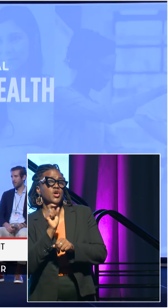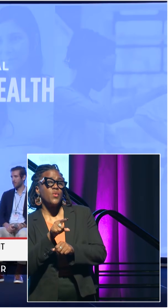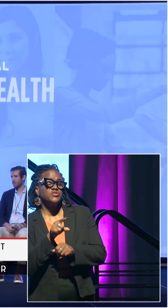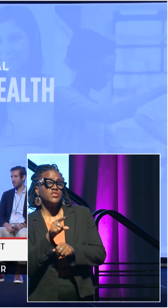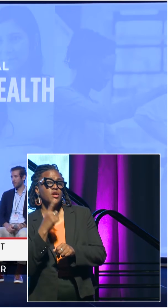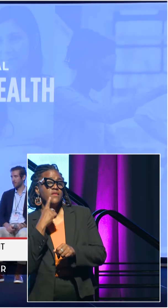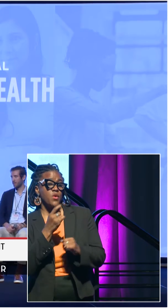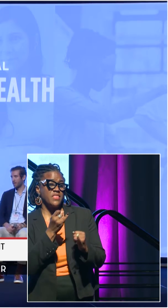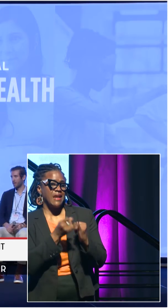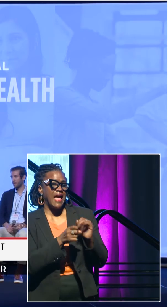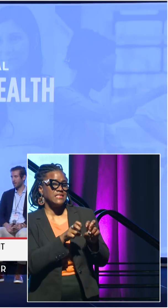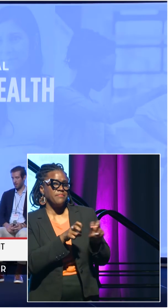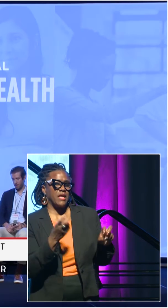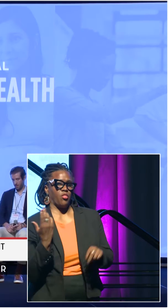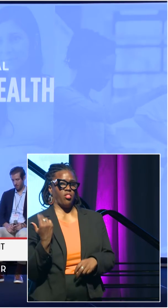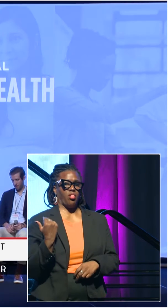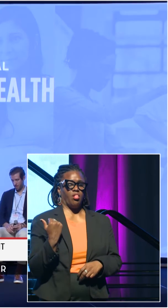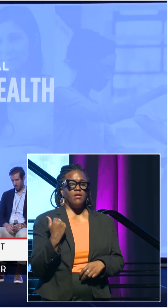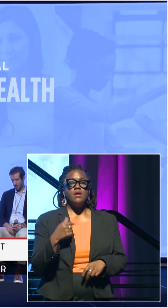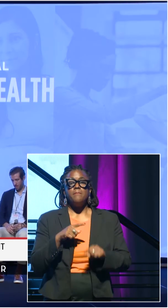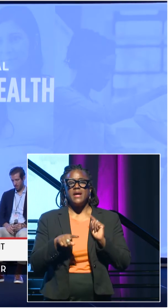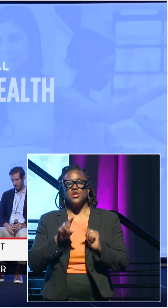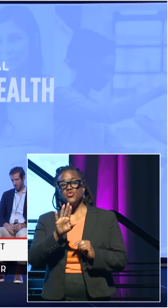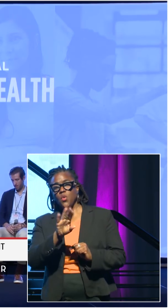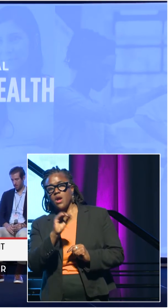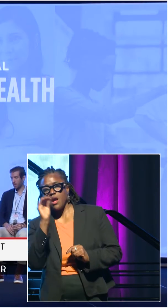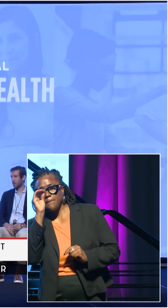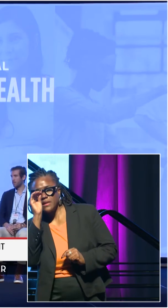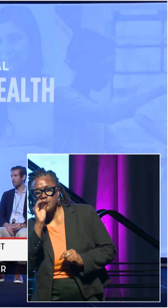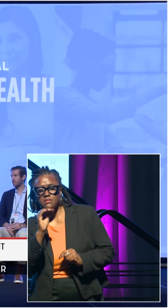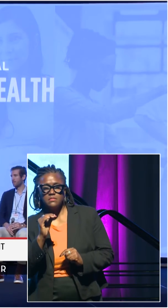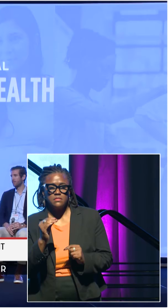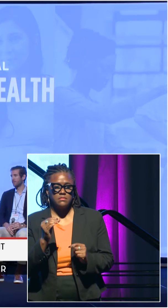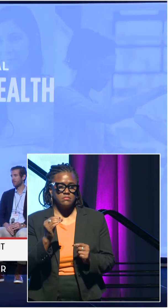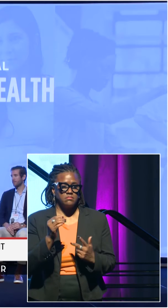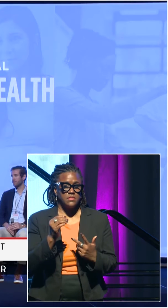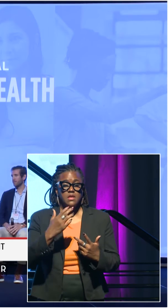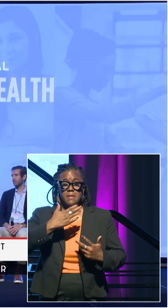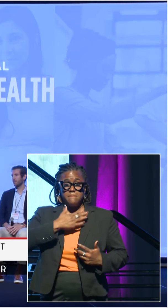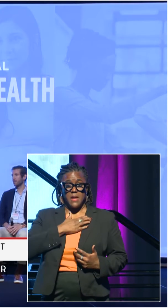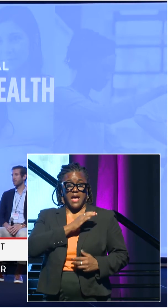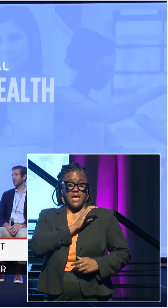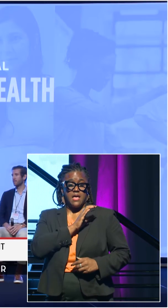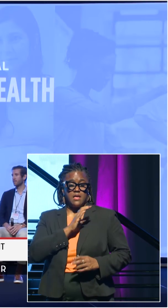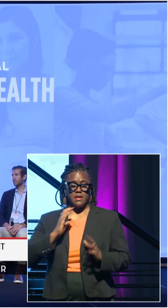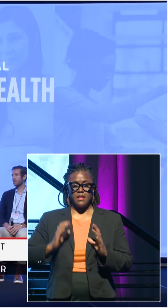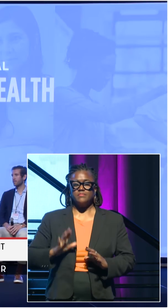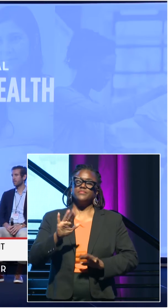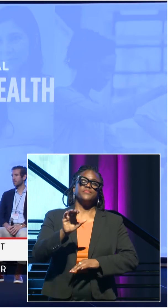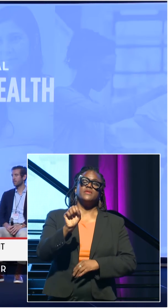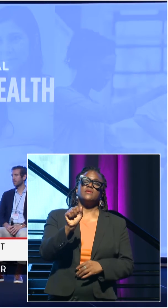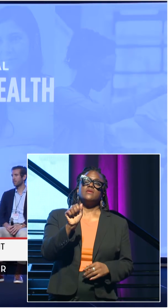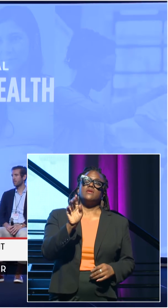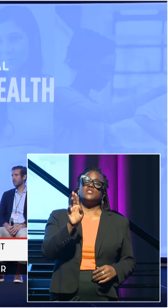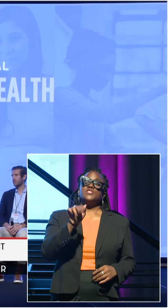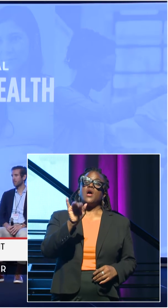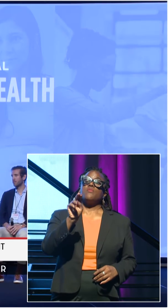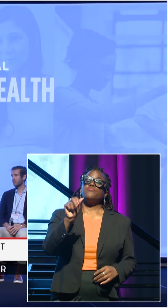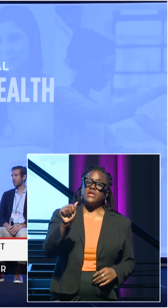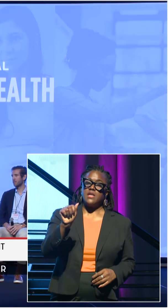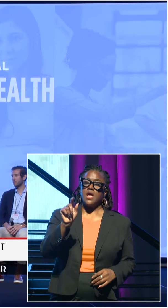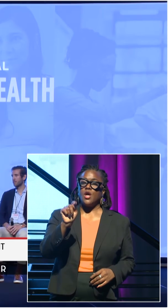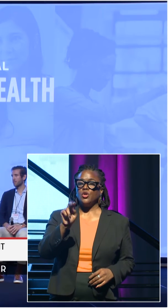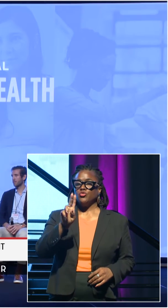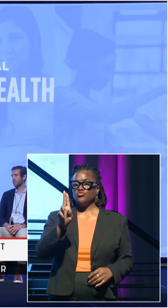ask for the last panel, and I want to get your opinion on it. A lot of, at least my clients, my name is Sabrina Trueblood. I'm a